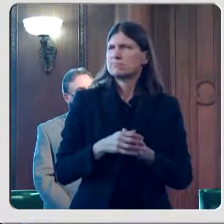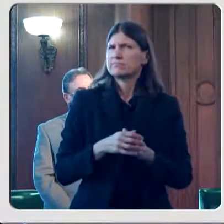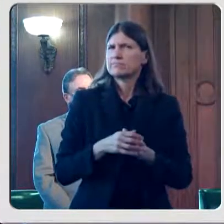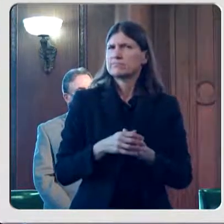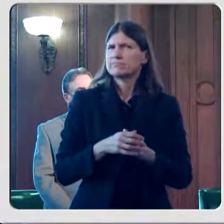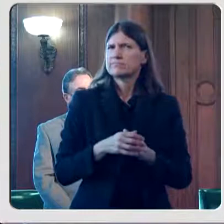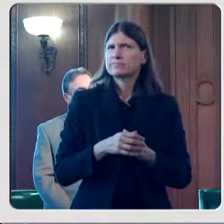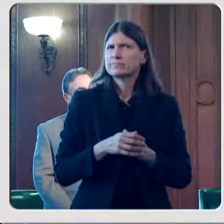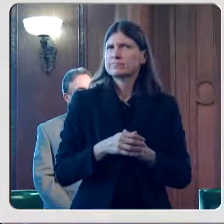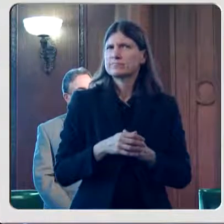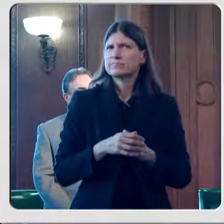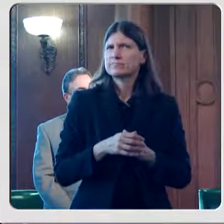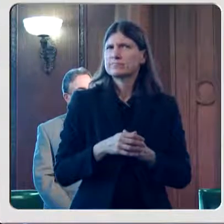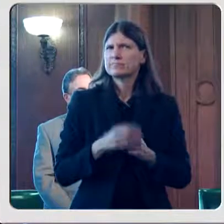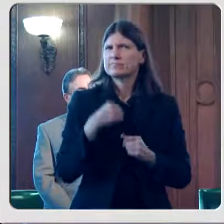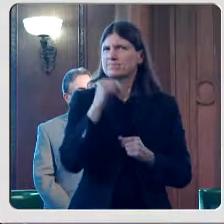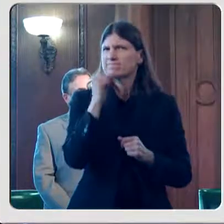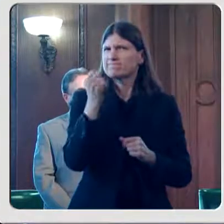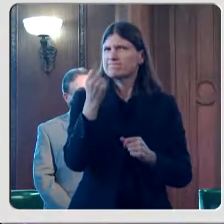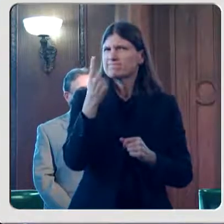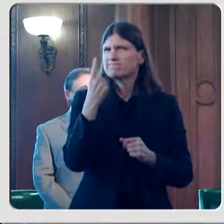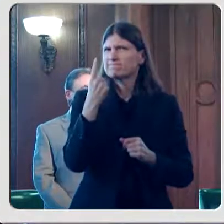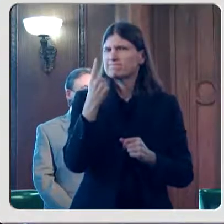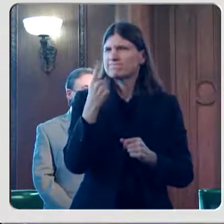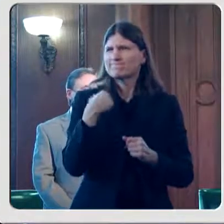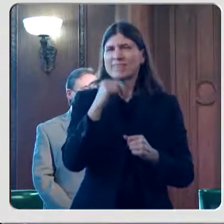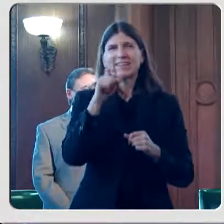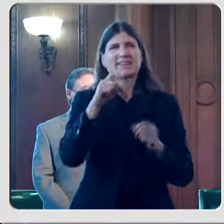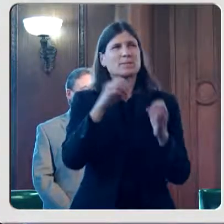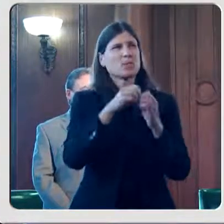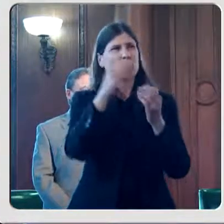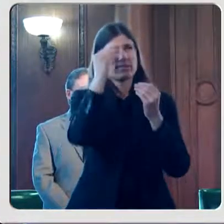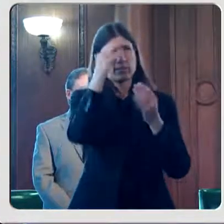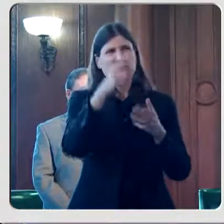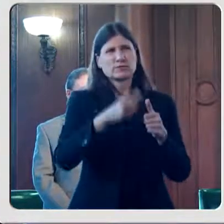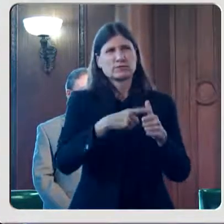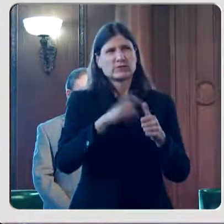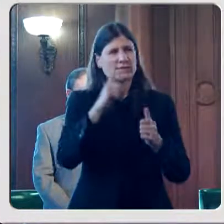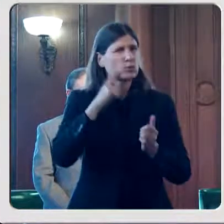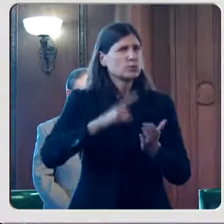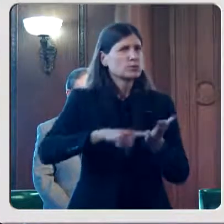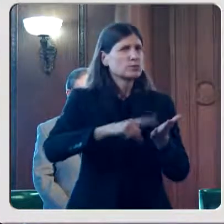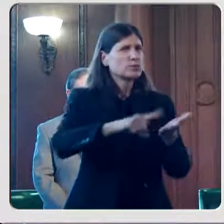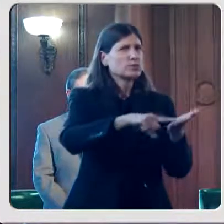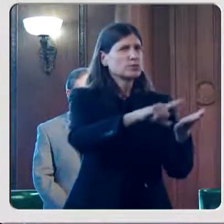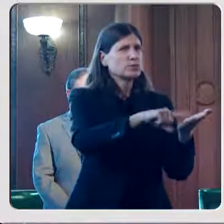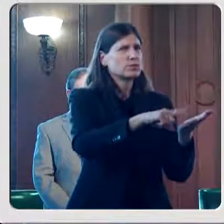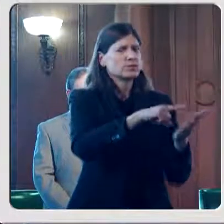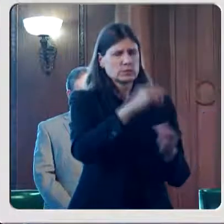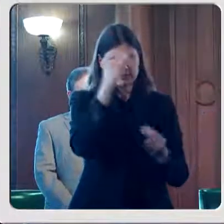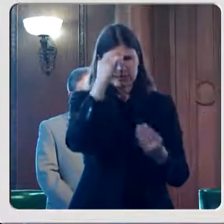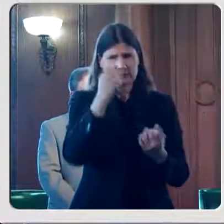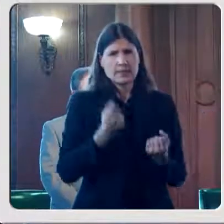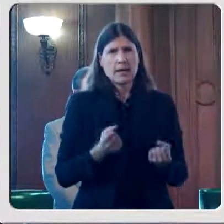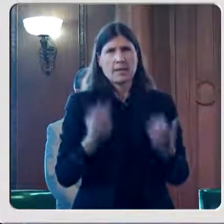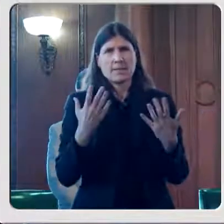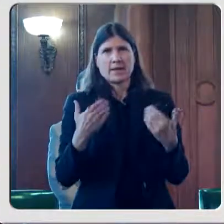I'm not sure I have good information about that. I'm trying to think of what I've learned. Certainly in the last month or